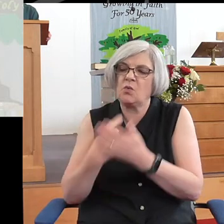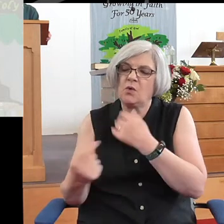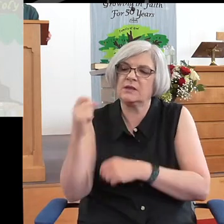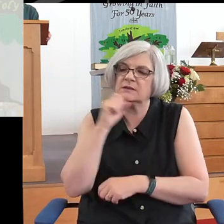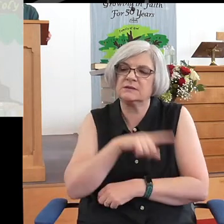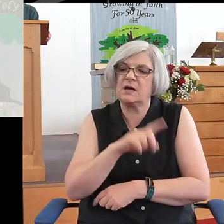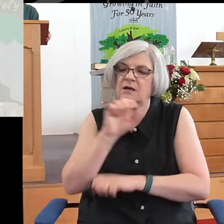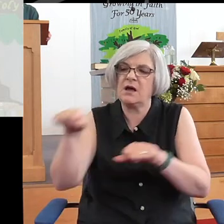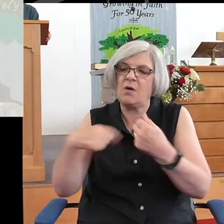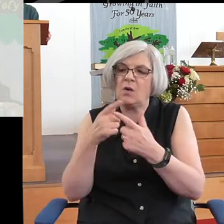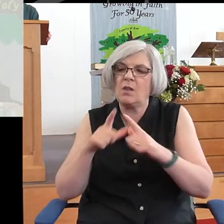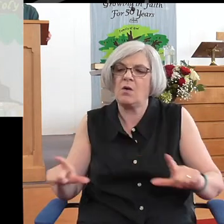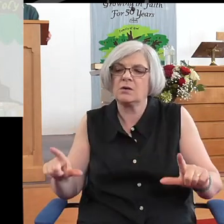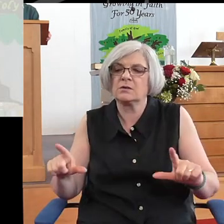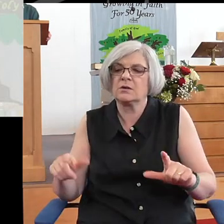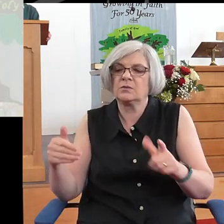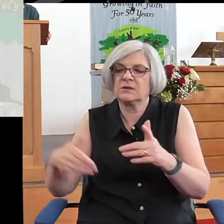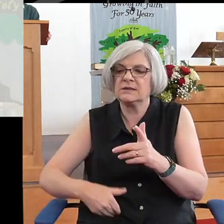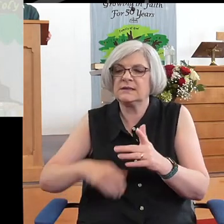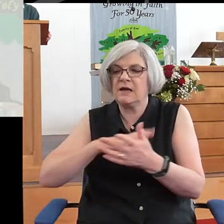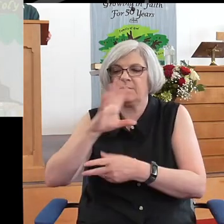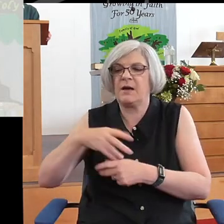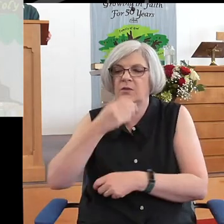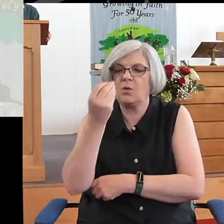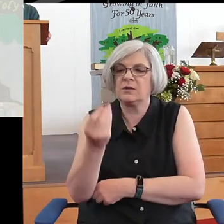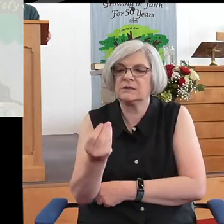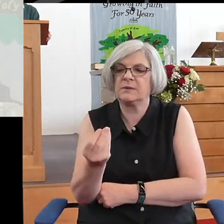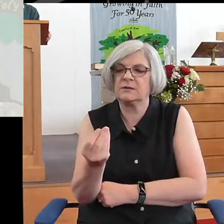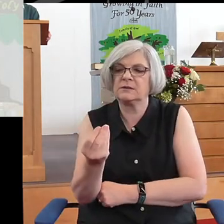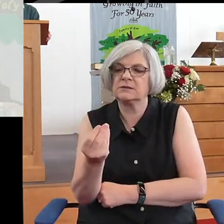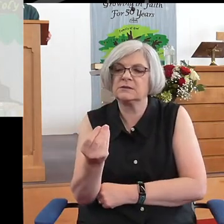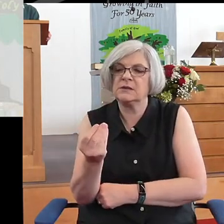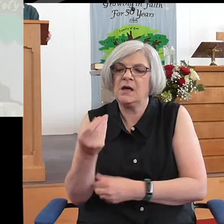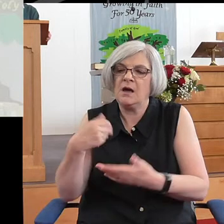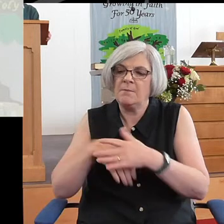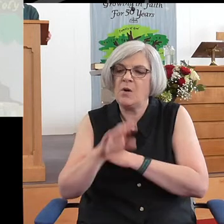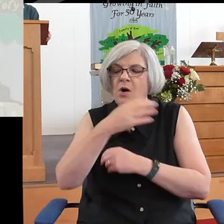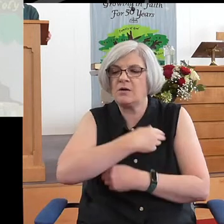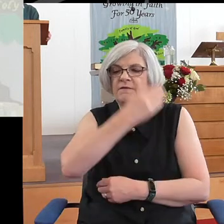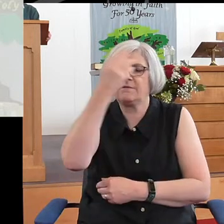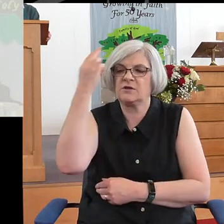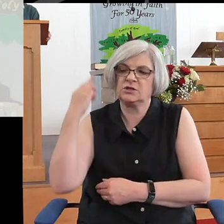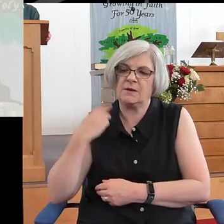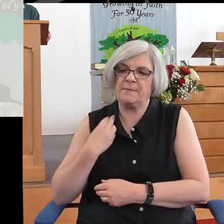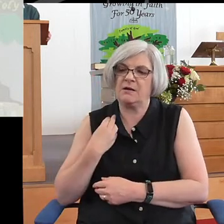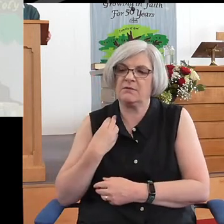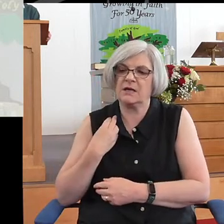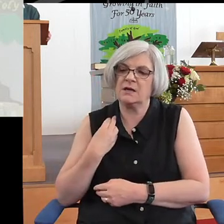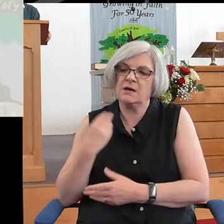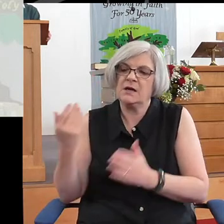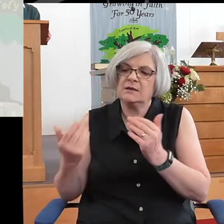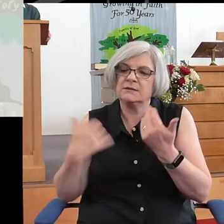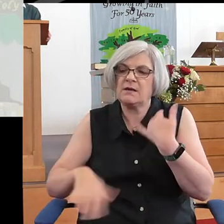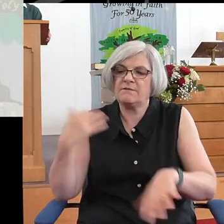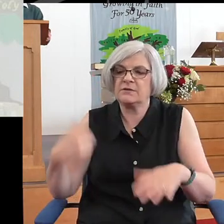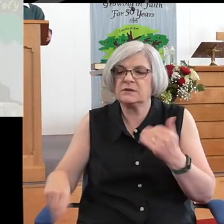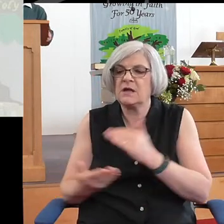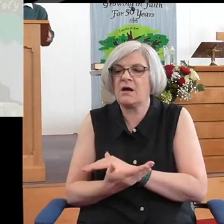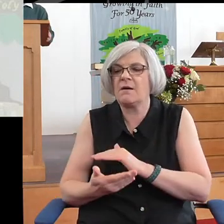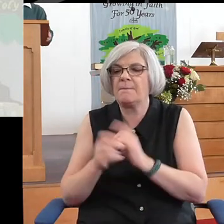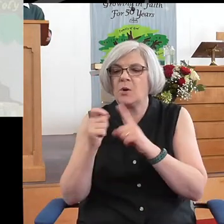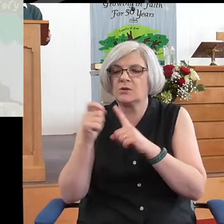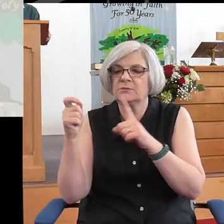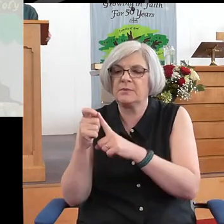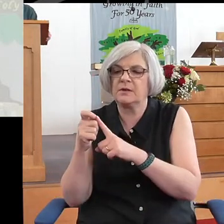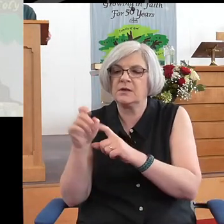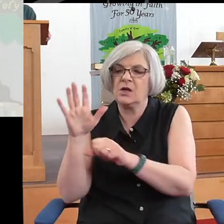only Son, our Lord, who was conceived by the Holy Spirit, born under, suffered under